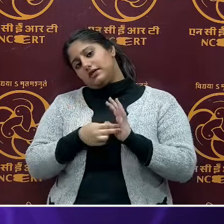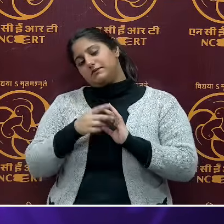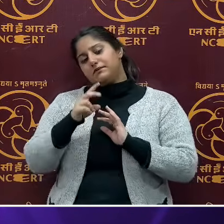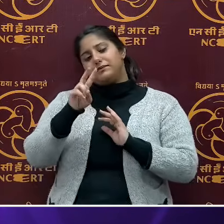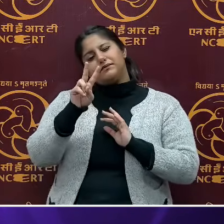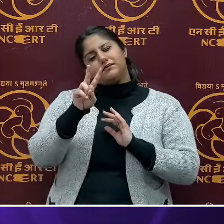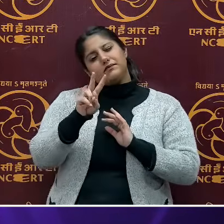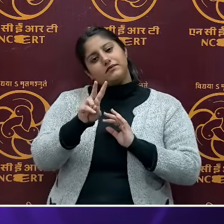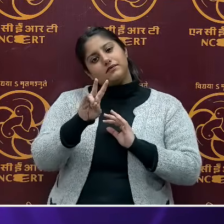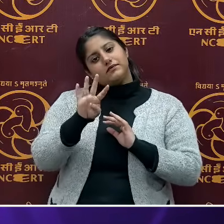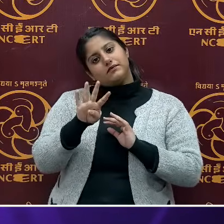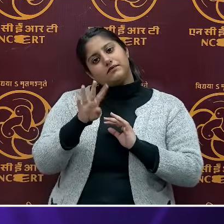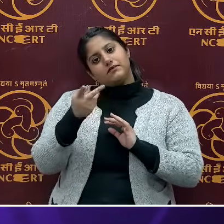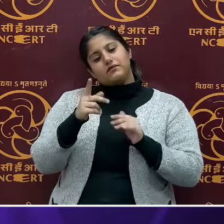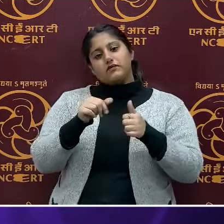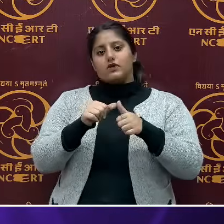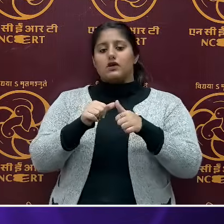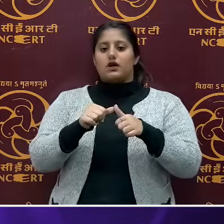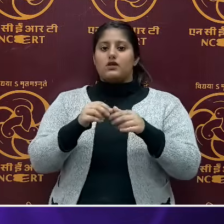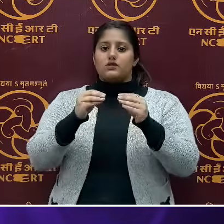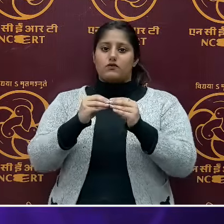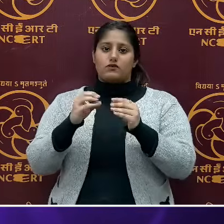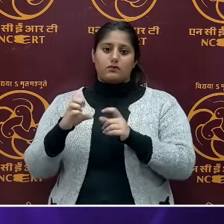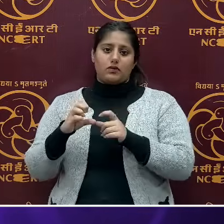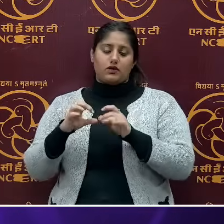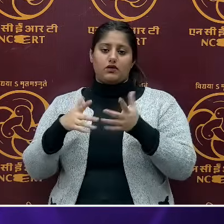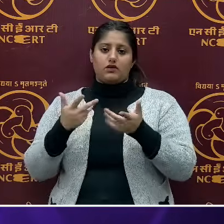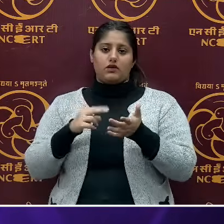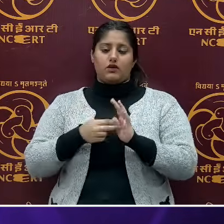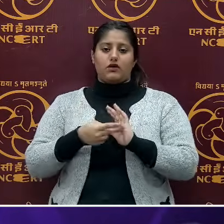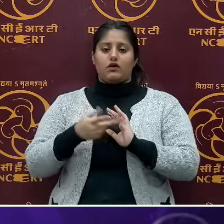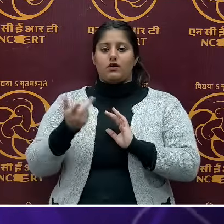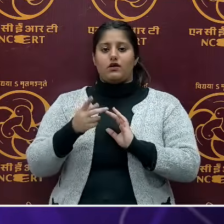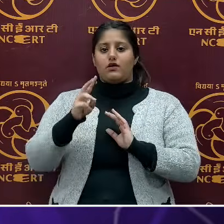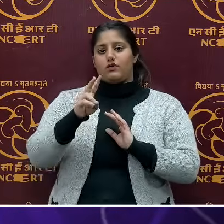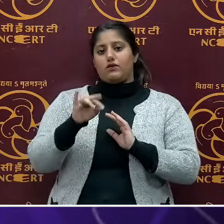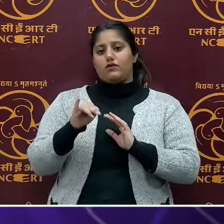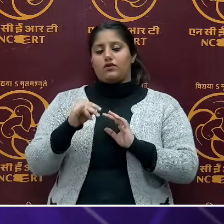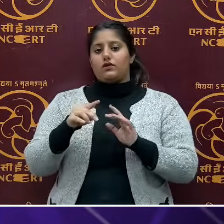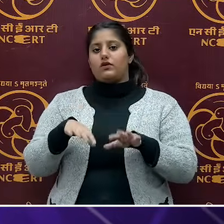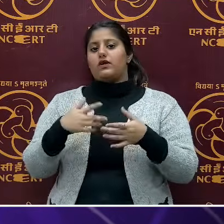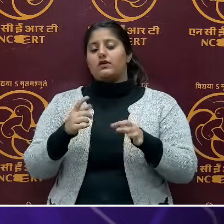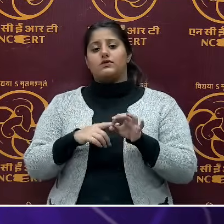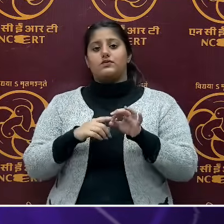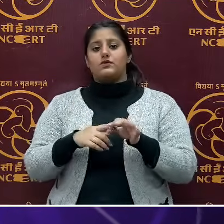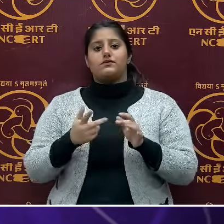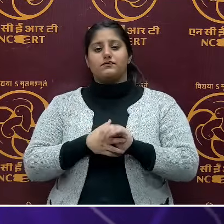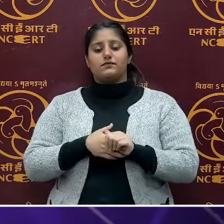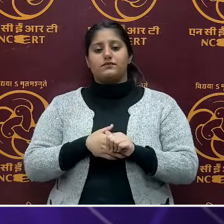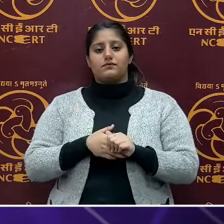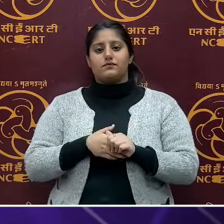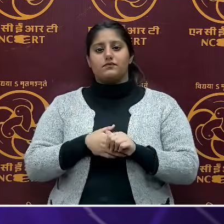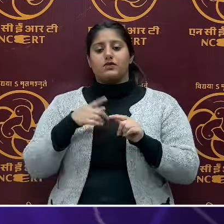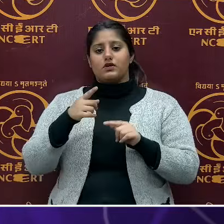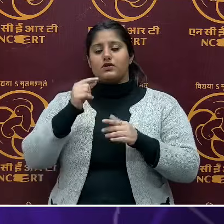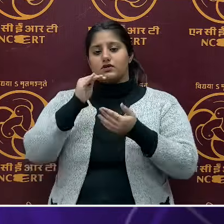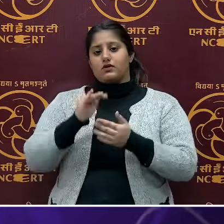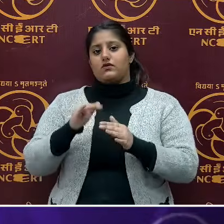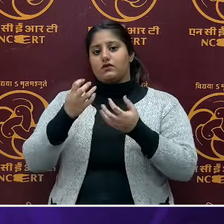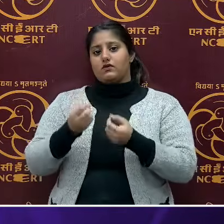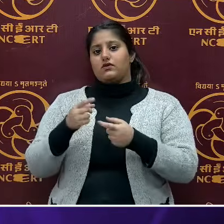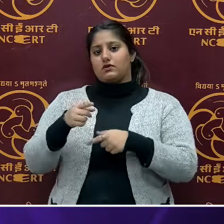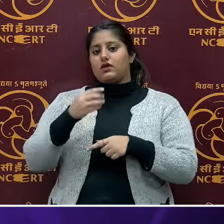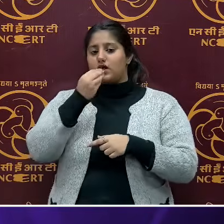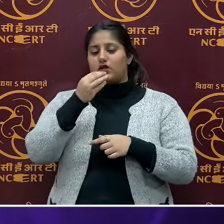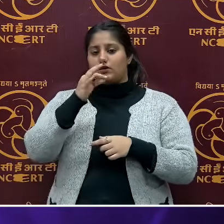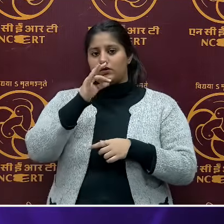24. So, the answer for the B part is 24. Now, the next question. Kisang wanted to make lemonade